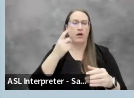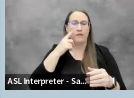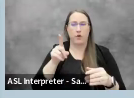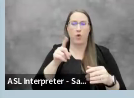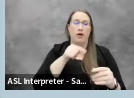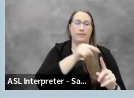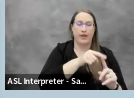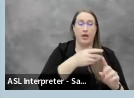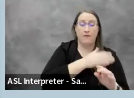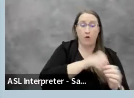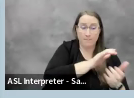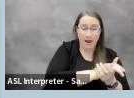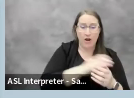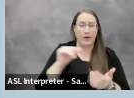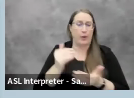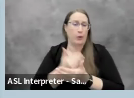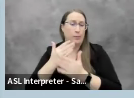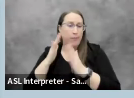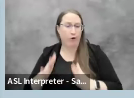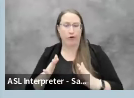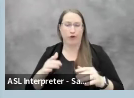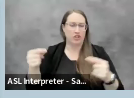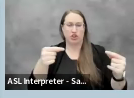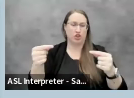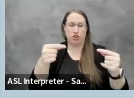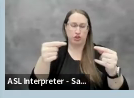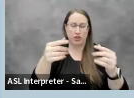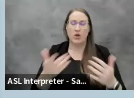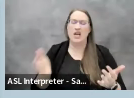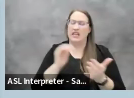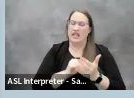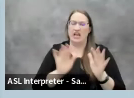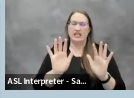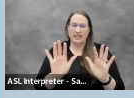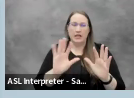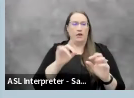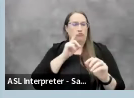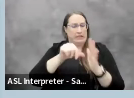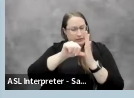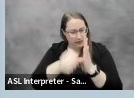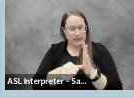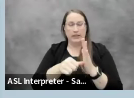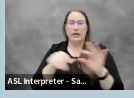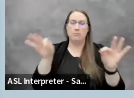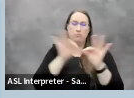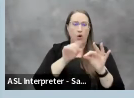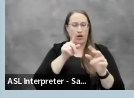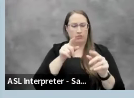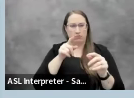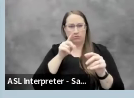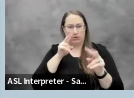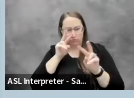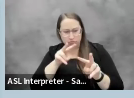estranged spouse and the new partner. So once again, this just gets to the point that we really want you to revisit your